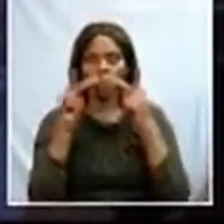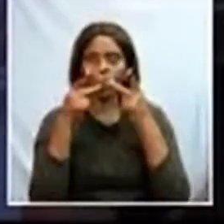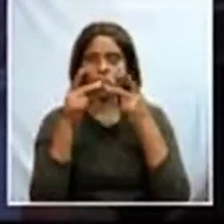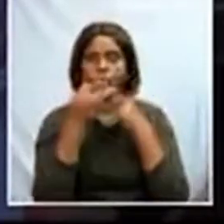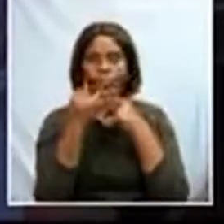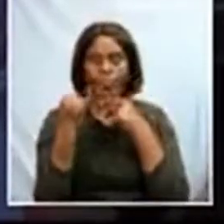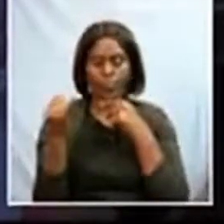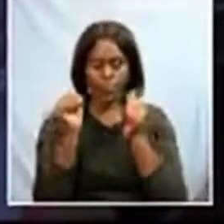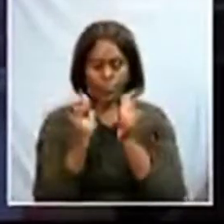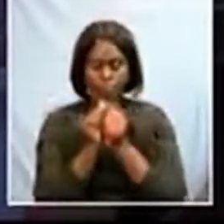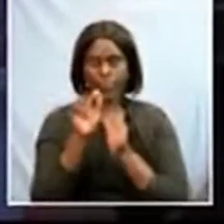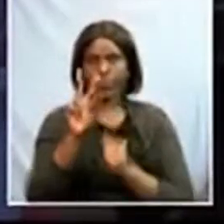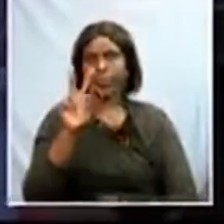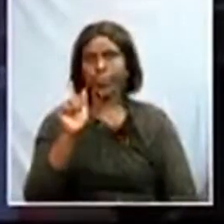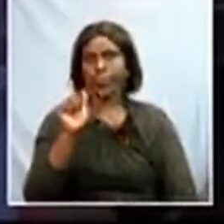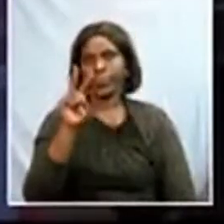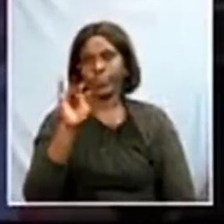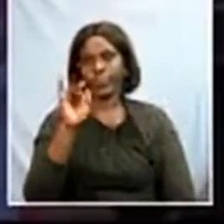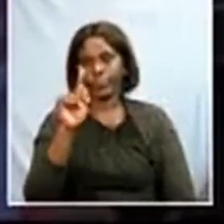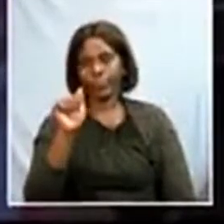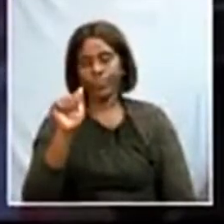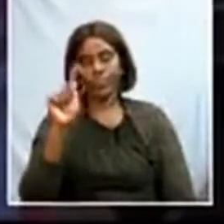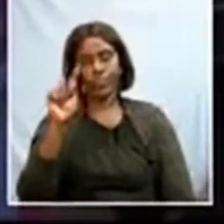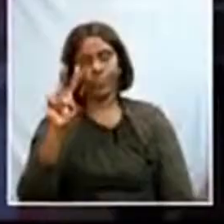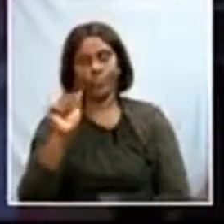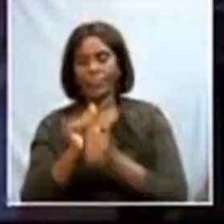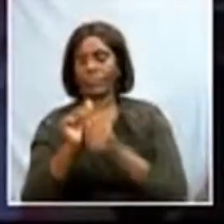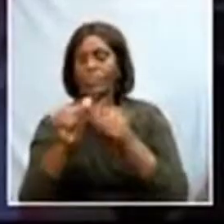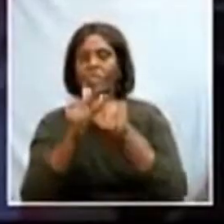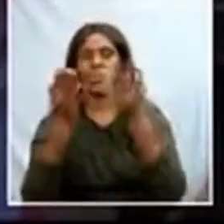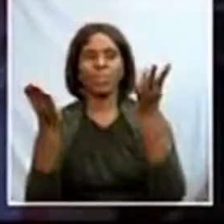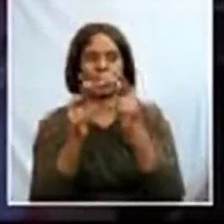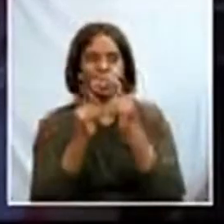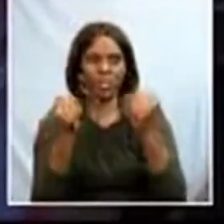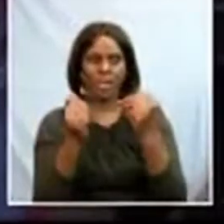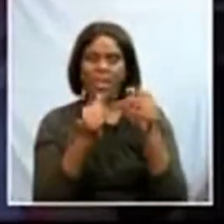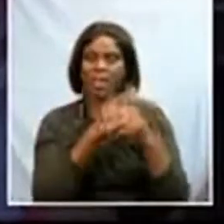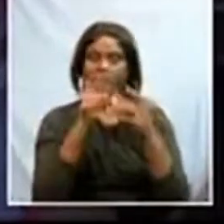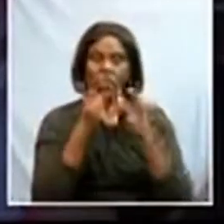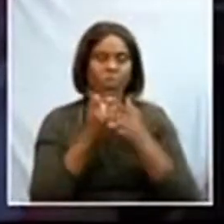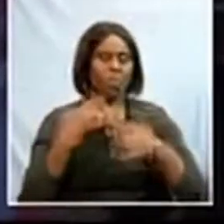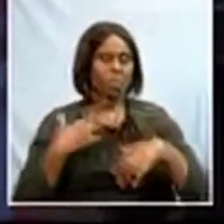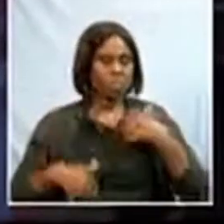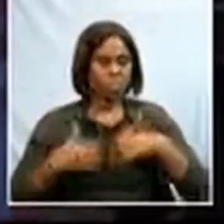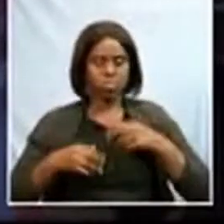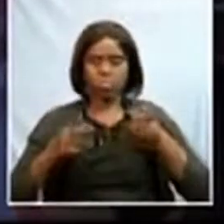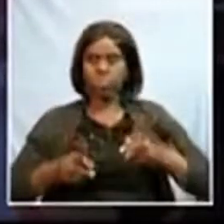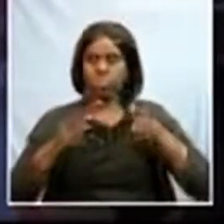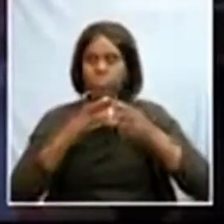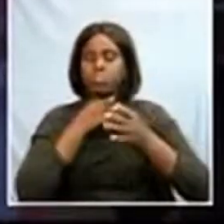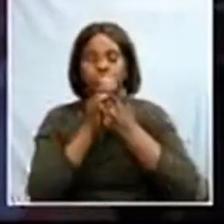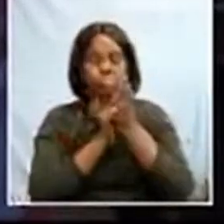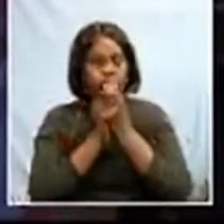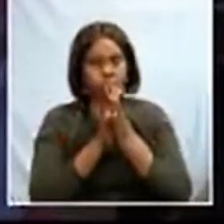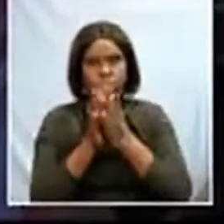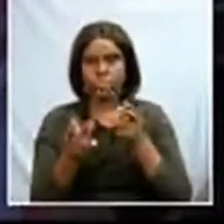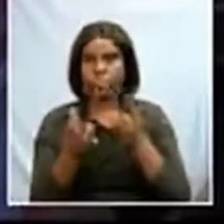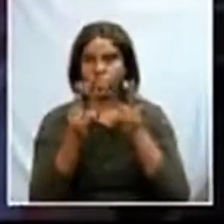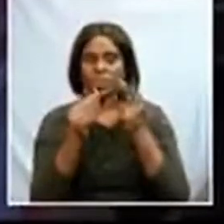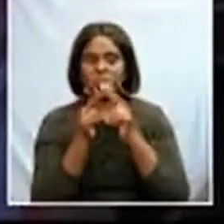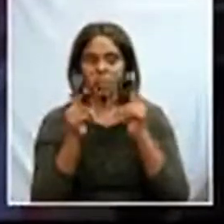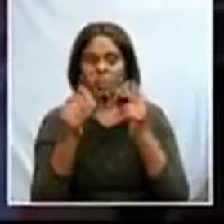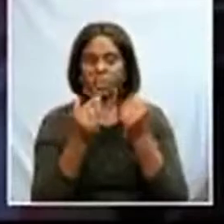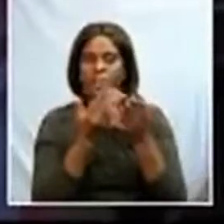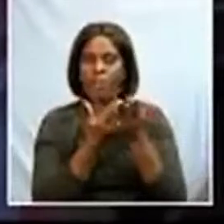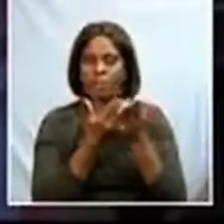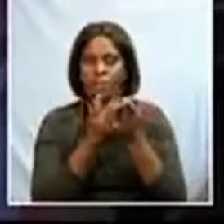issue concerning Vavika. It was on TV and everywhere, and so the stakes were high, the interests were high. And